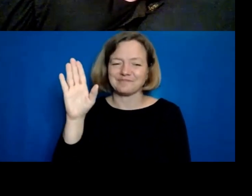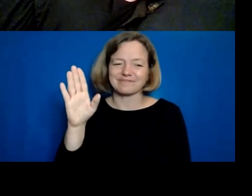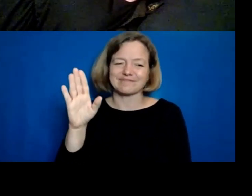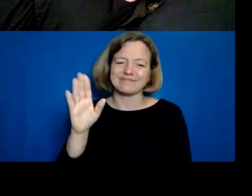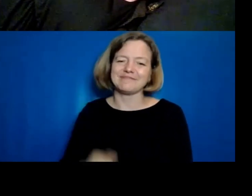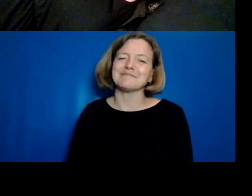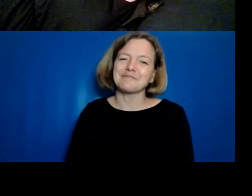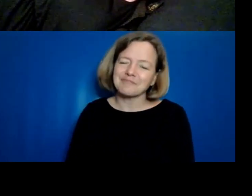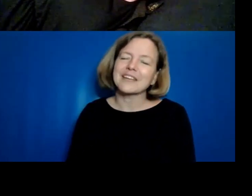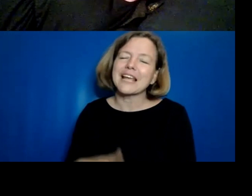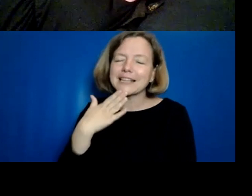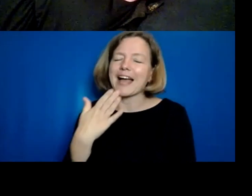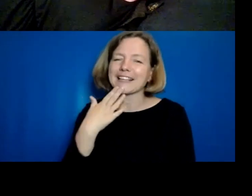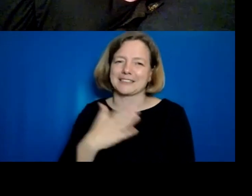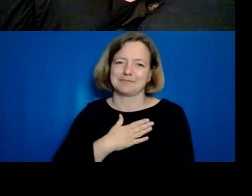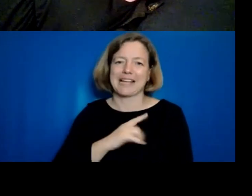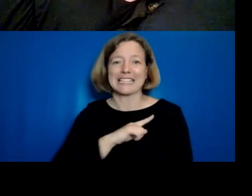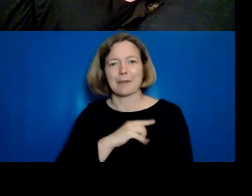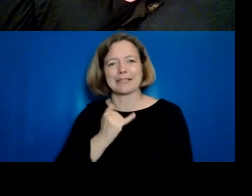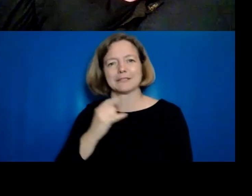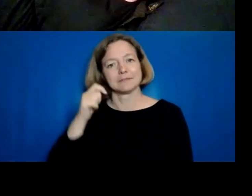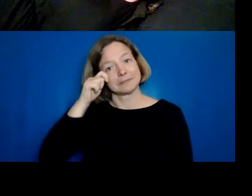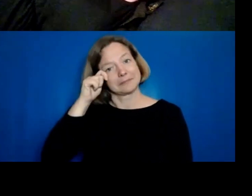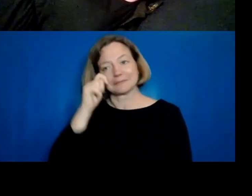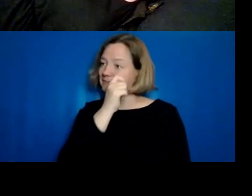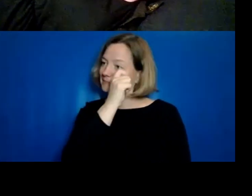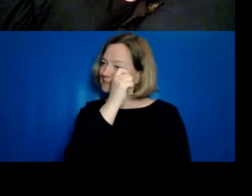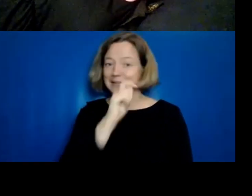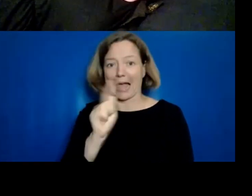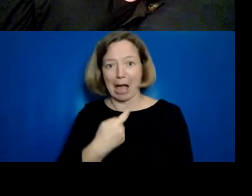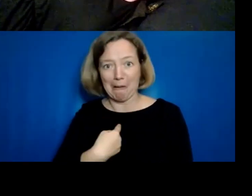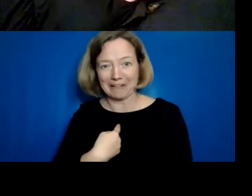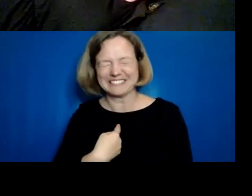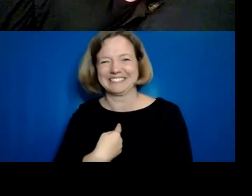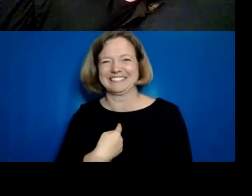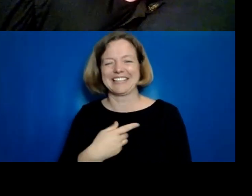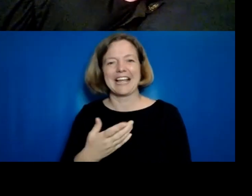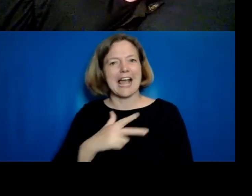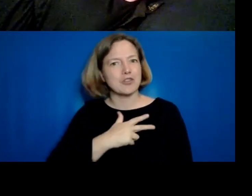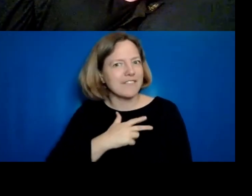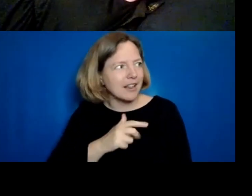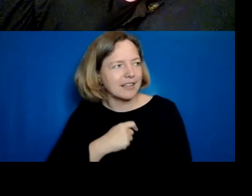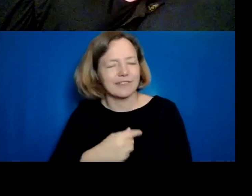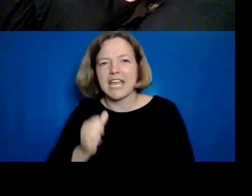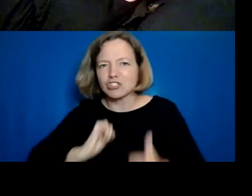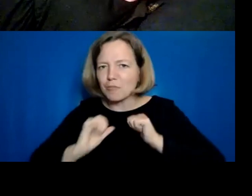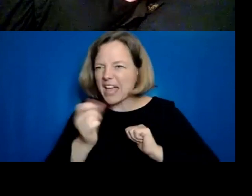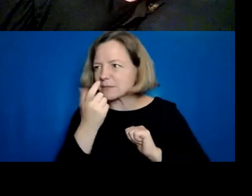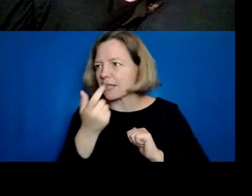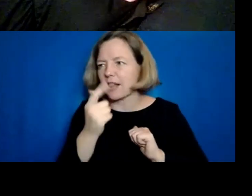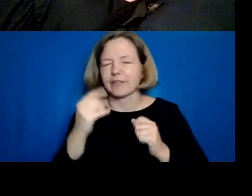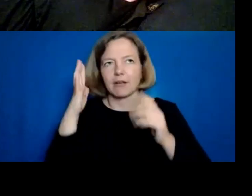Thanks again. Now you're making me get a little tear. It could be the painkillers. I mean, that really is a thing. You know, part of it